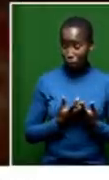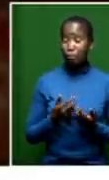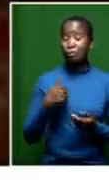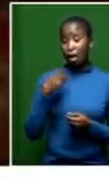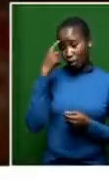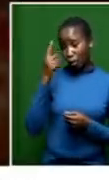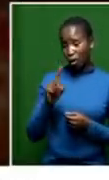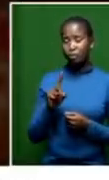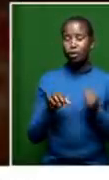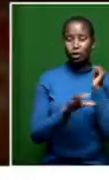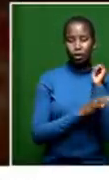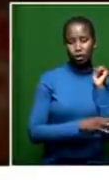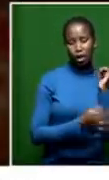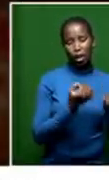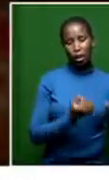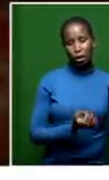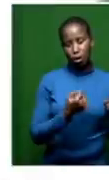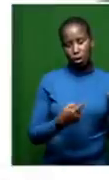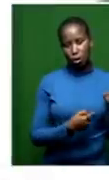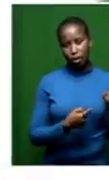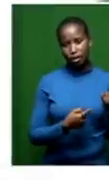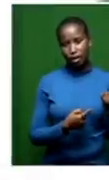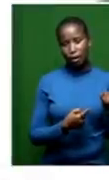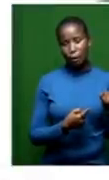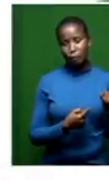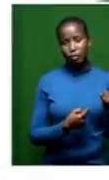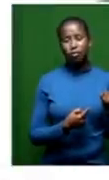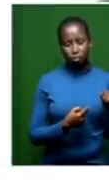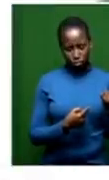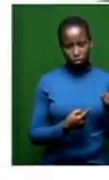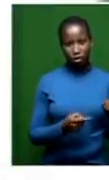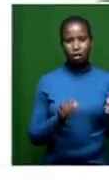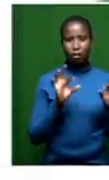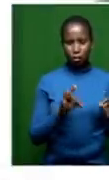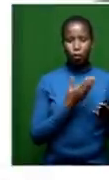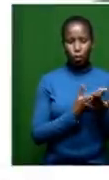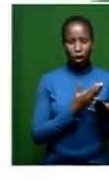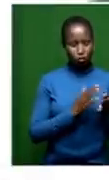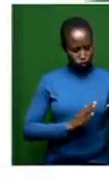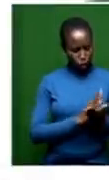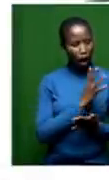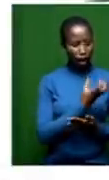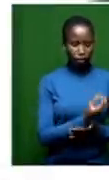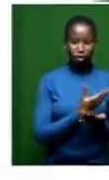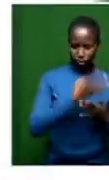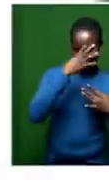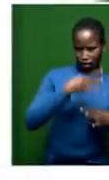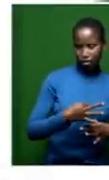the Constitutional Court will be well in its right to decide on this matter. I would